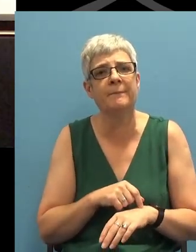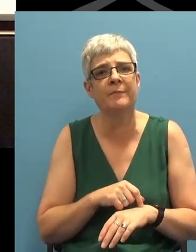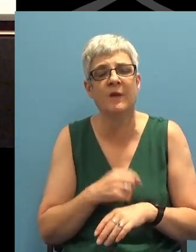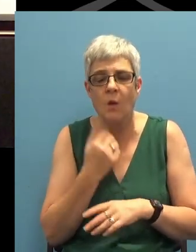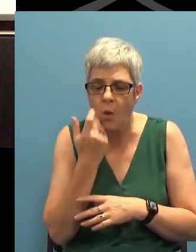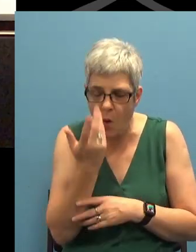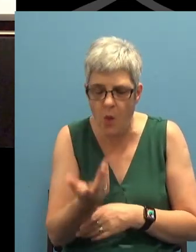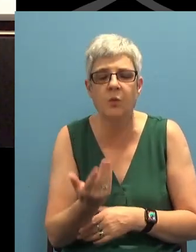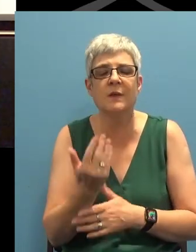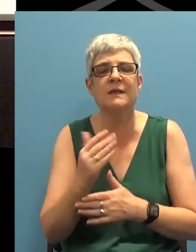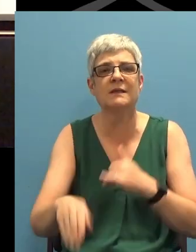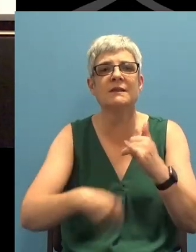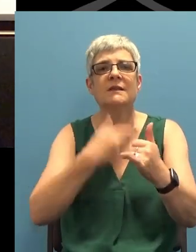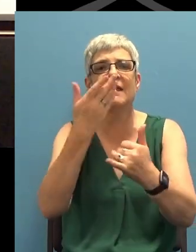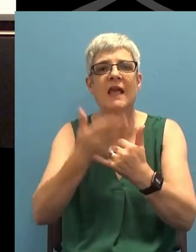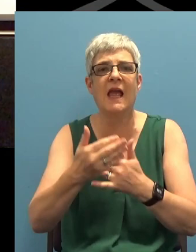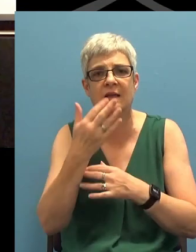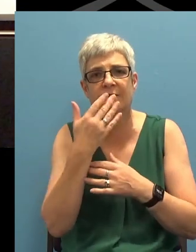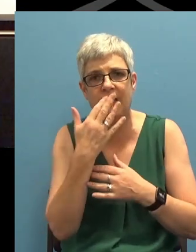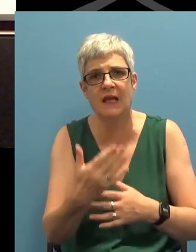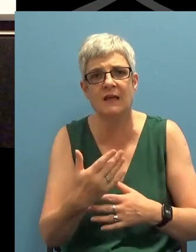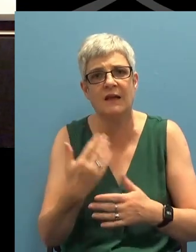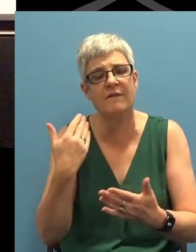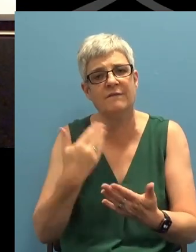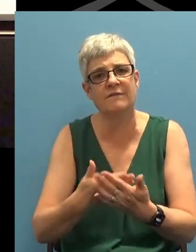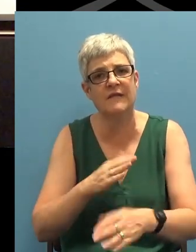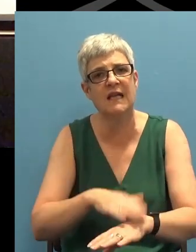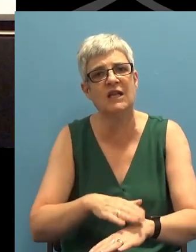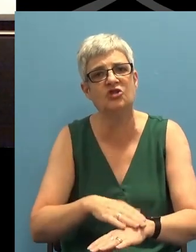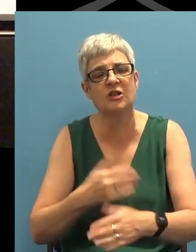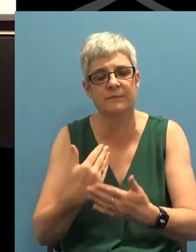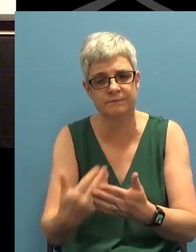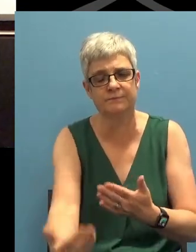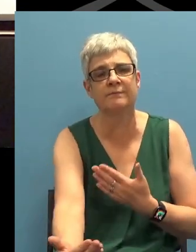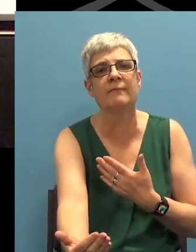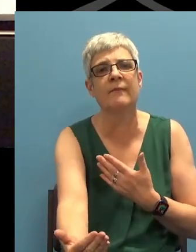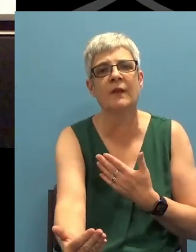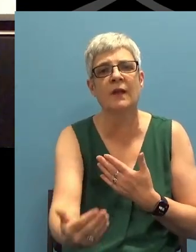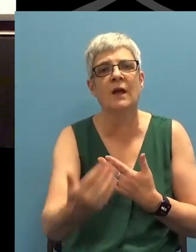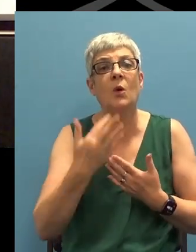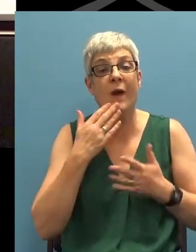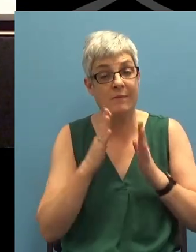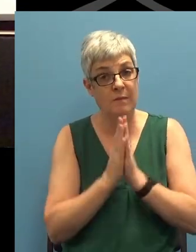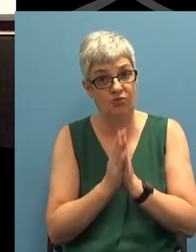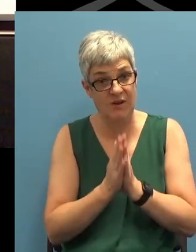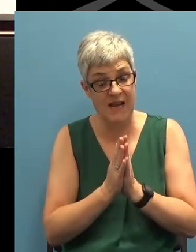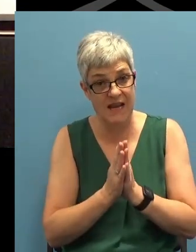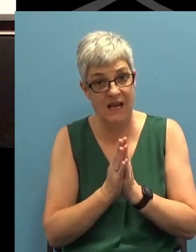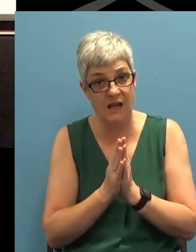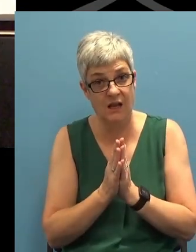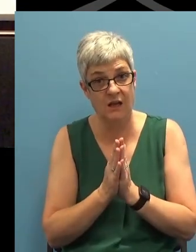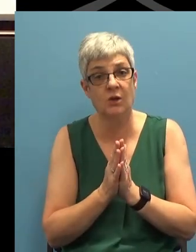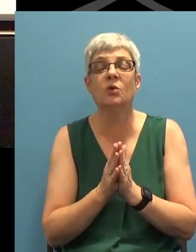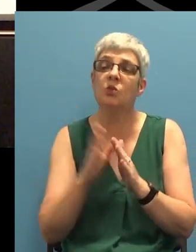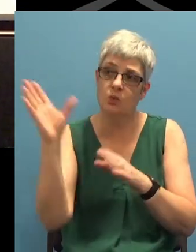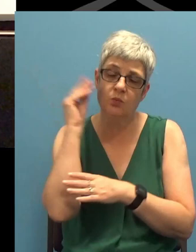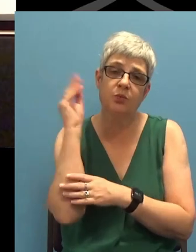always and to the end of the age. We know that when we pray these things, that you can hear us.